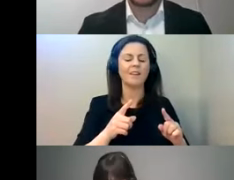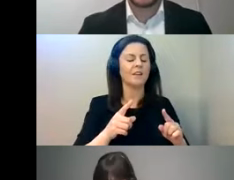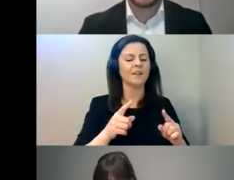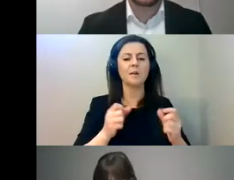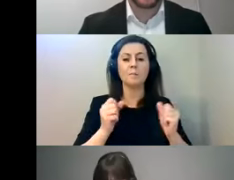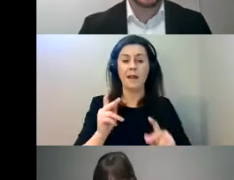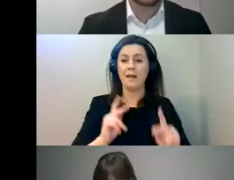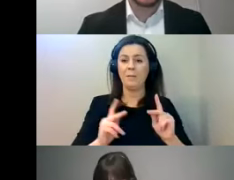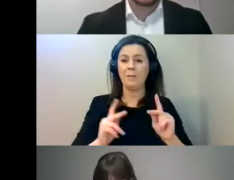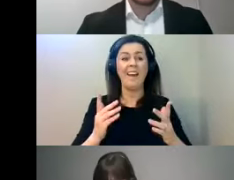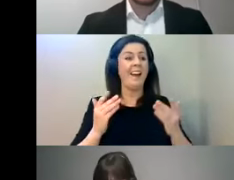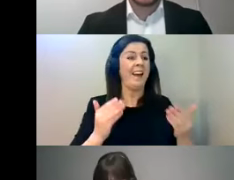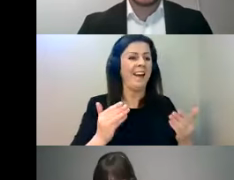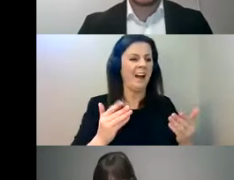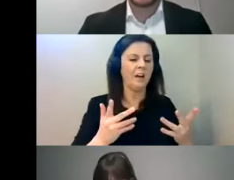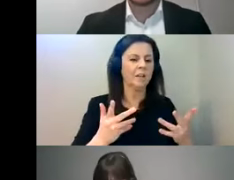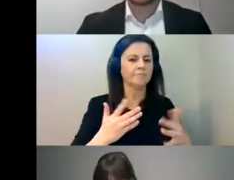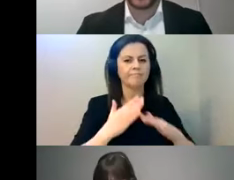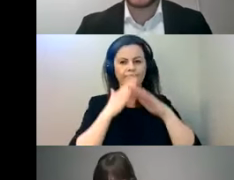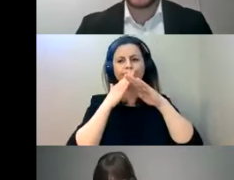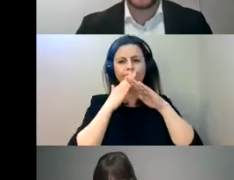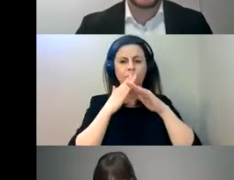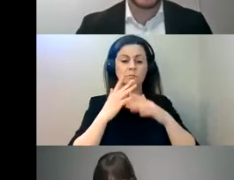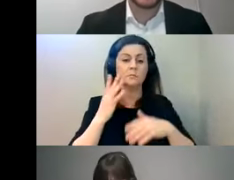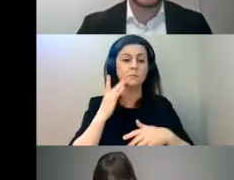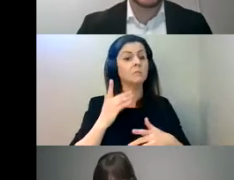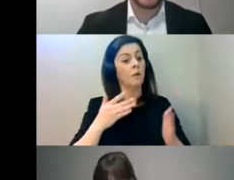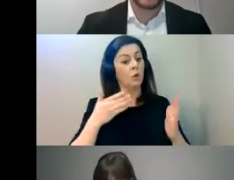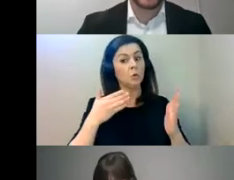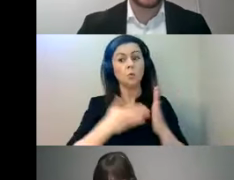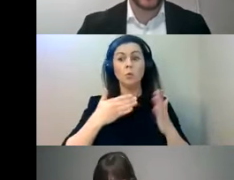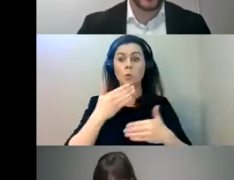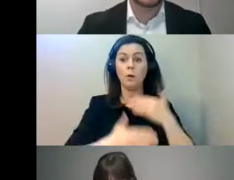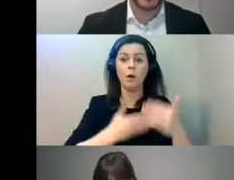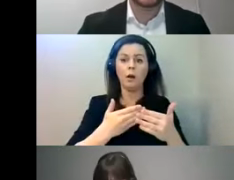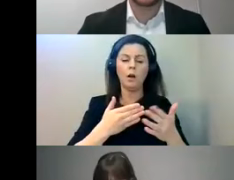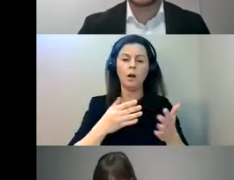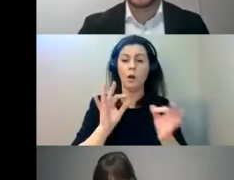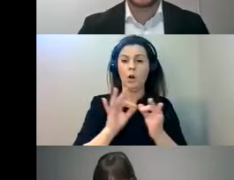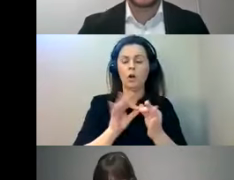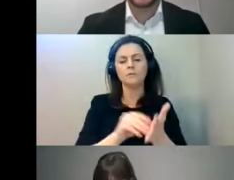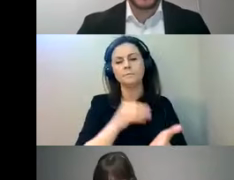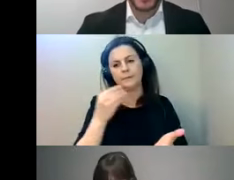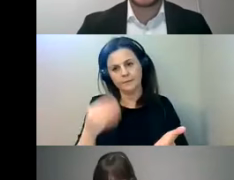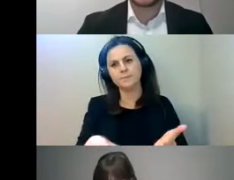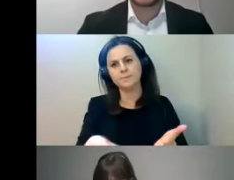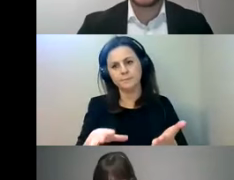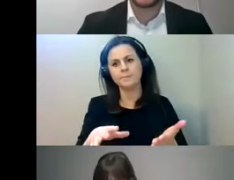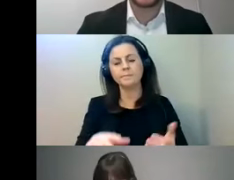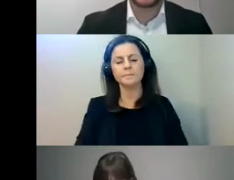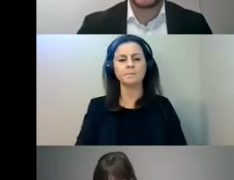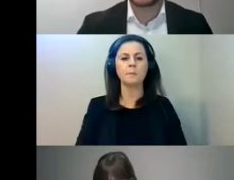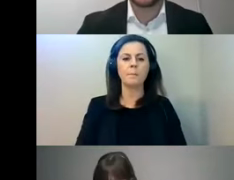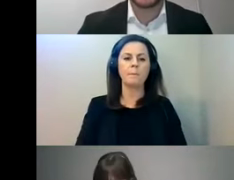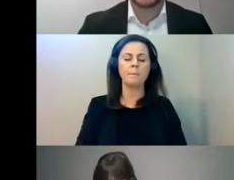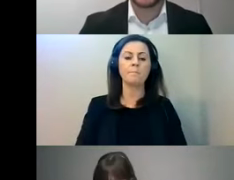those proceedings forward. Firstly, it's the cost of those proceedings. Oftentimes we see that access